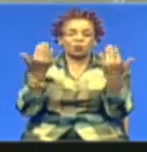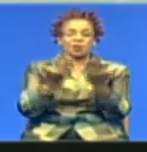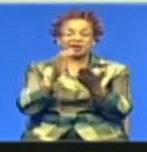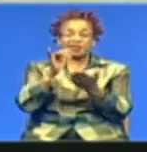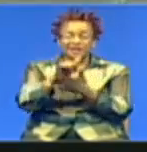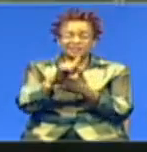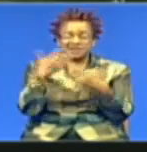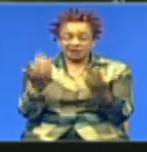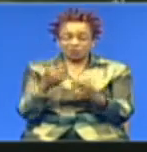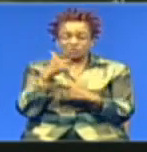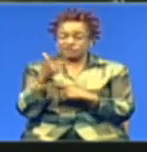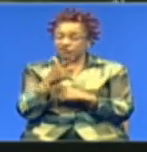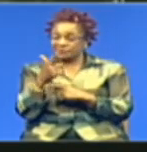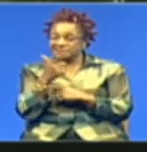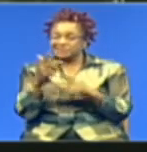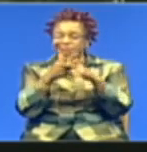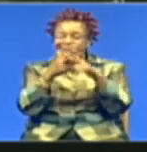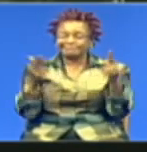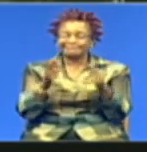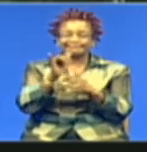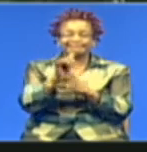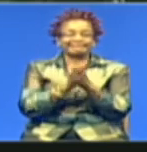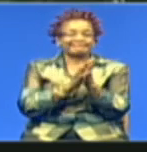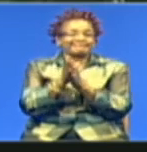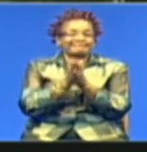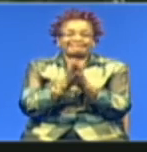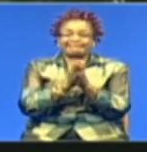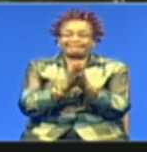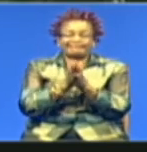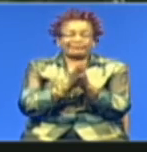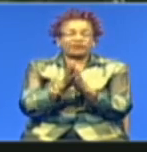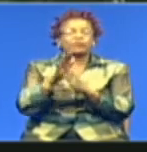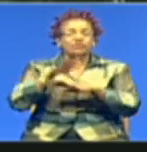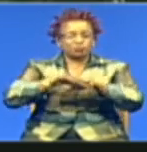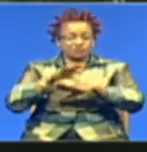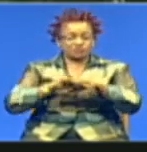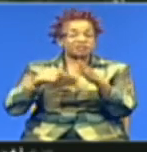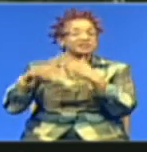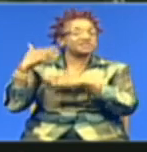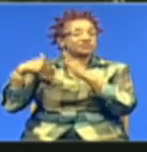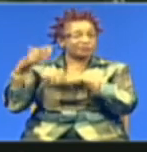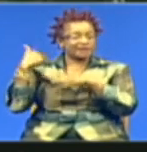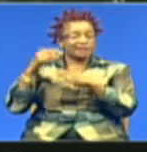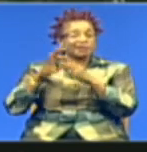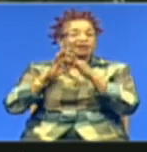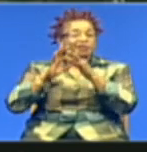started. Is an exploration of the rich history and heritage of football